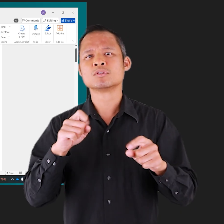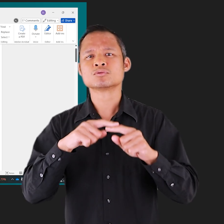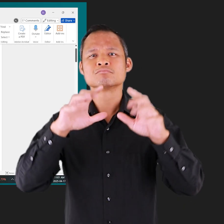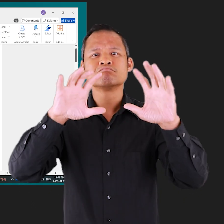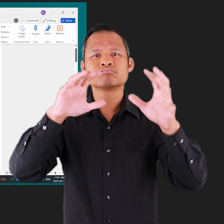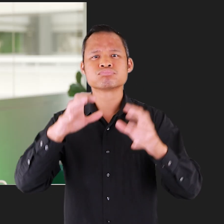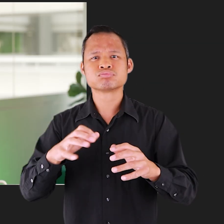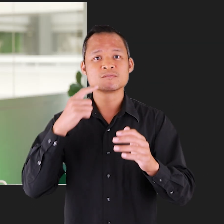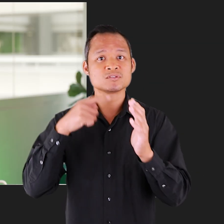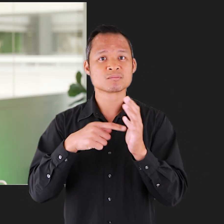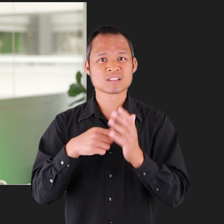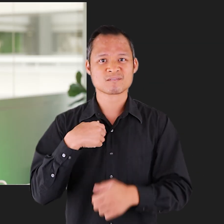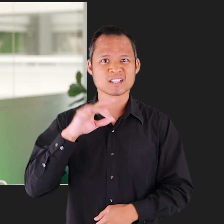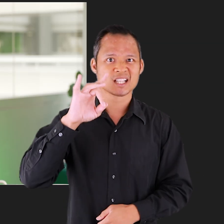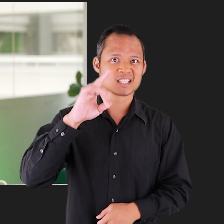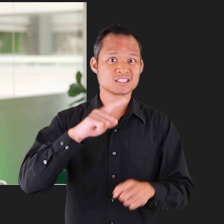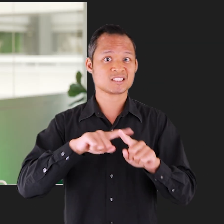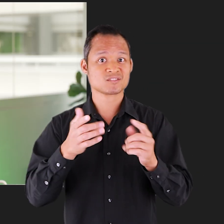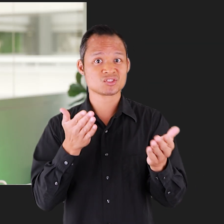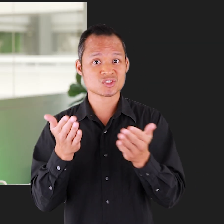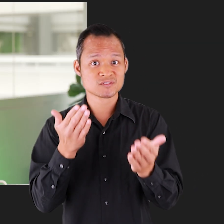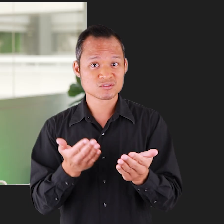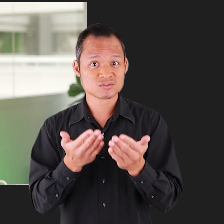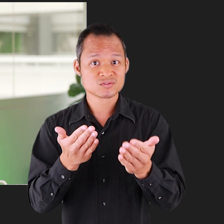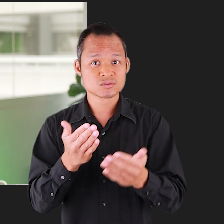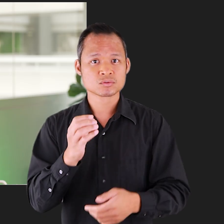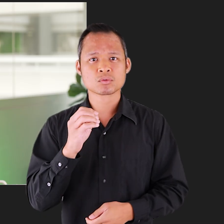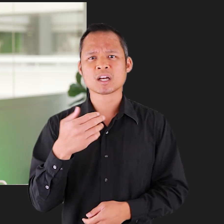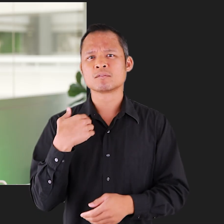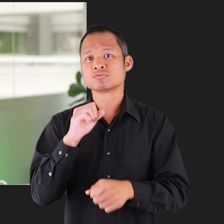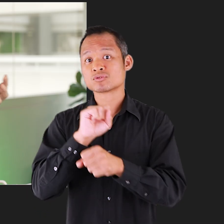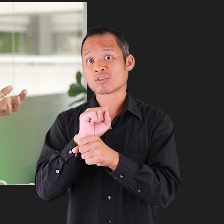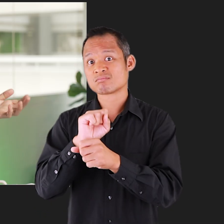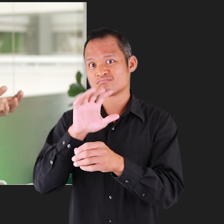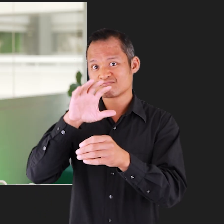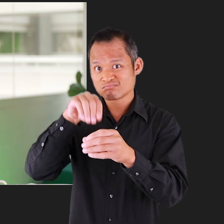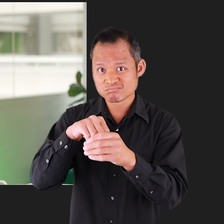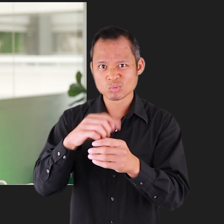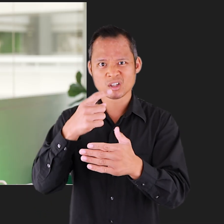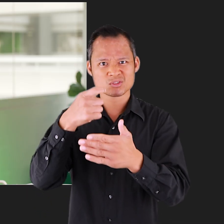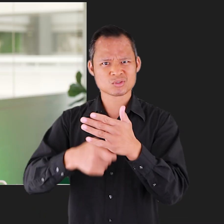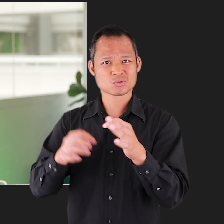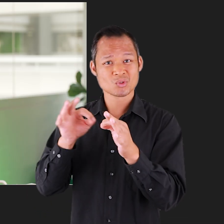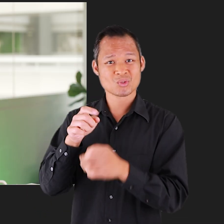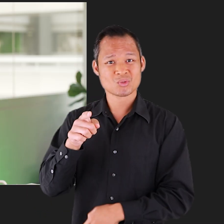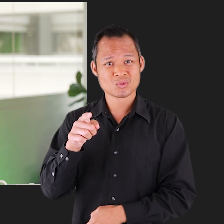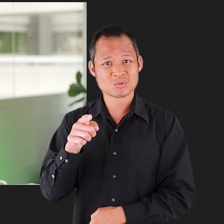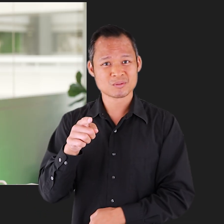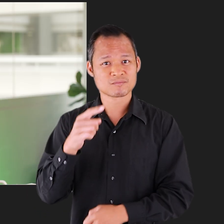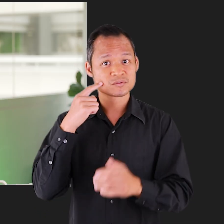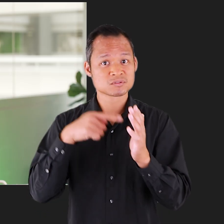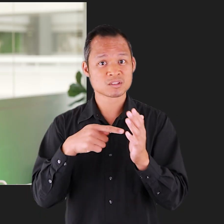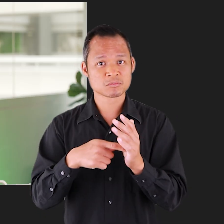packages. You may have many potential categories. For example, you may have 8 different service offerings, or you may have